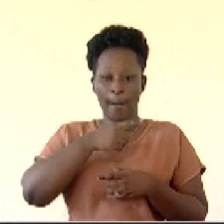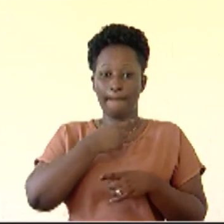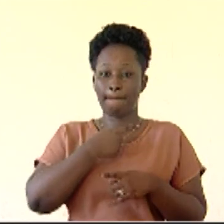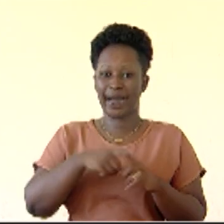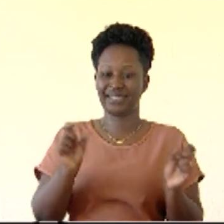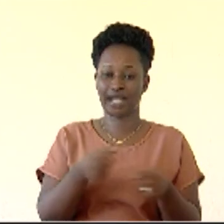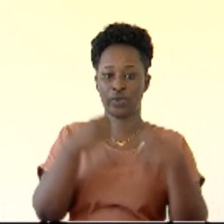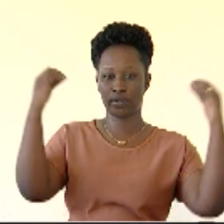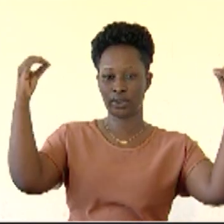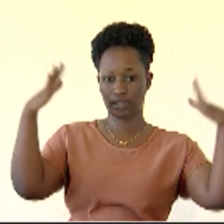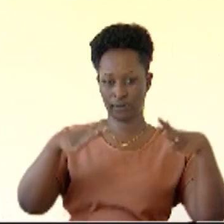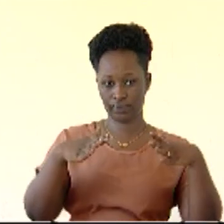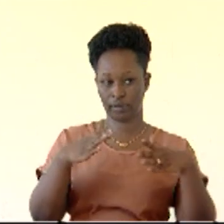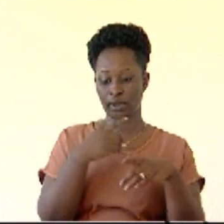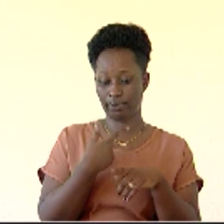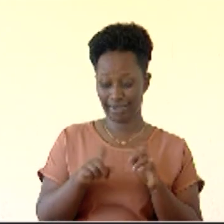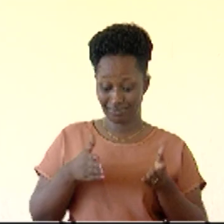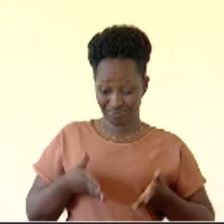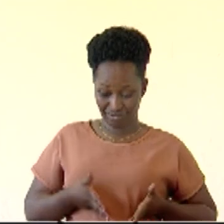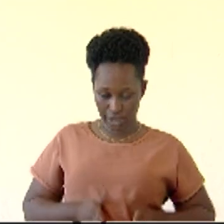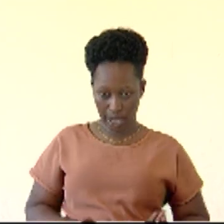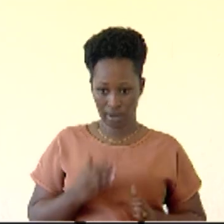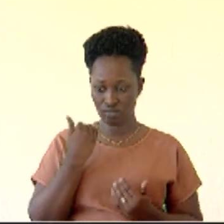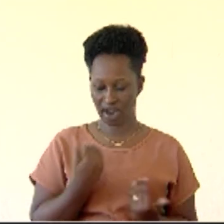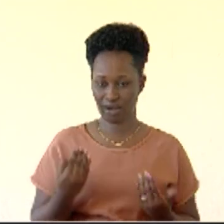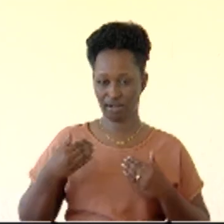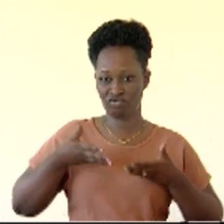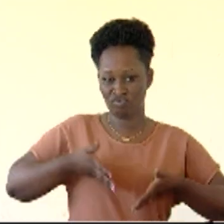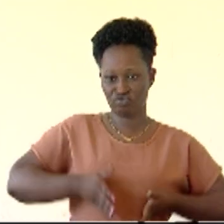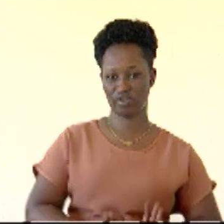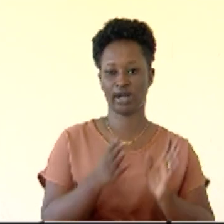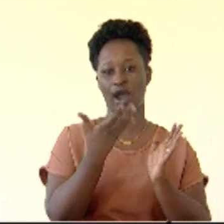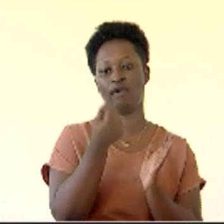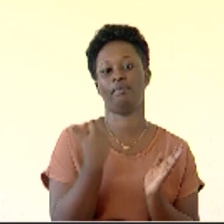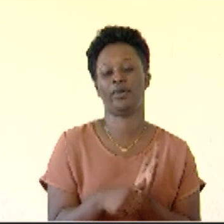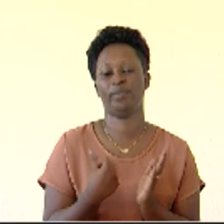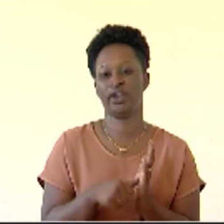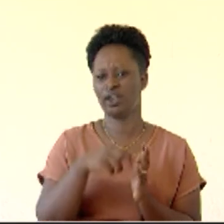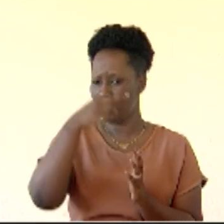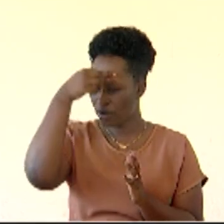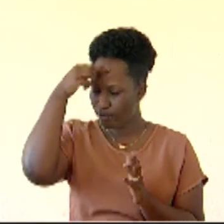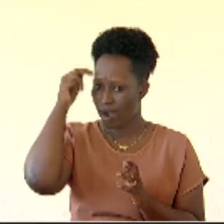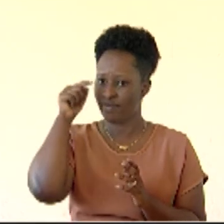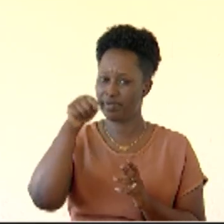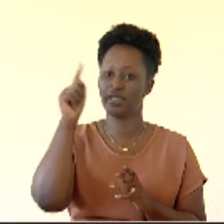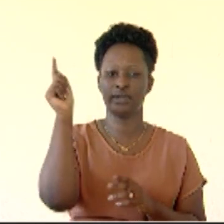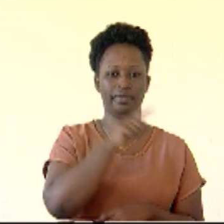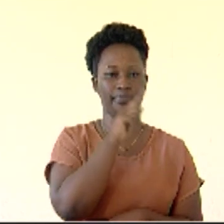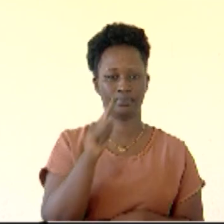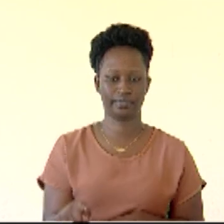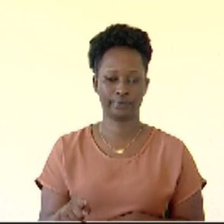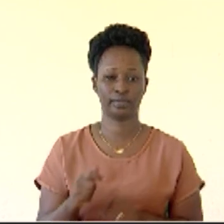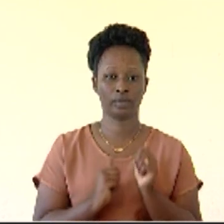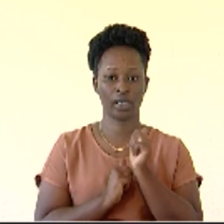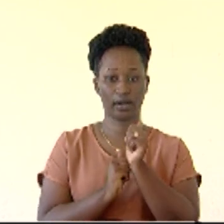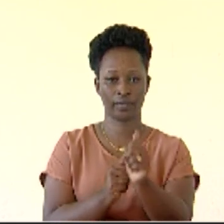outside through the offspring you are producing. That's why it is a taboo. So the following are forms of